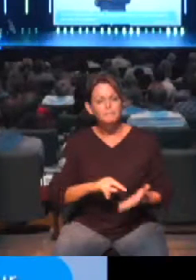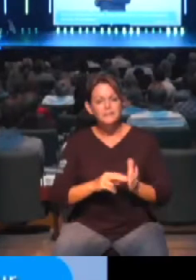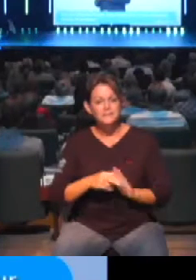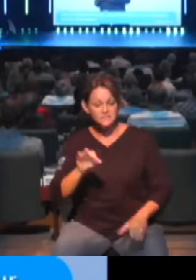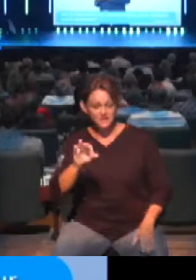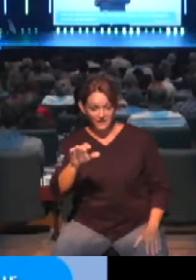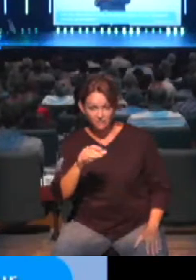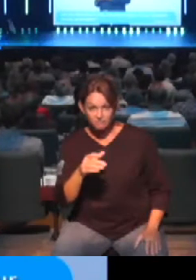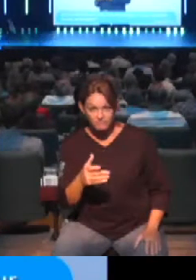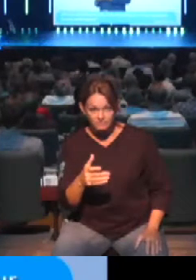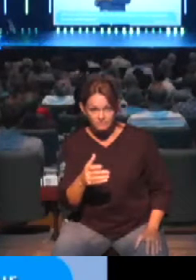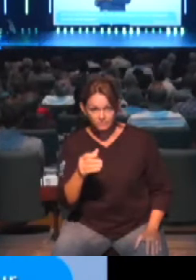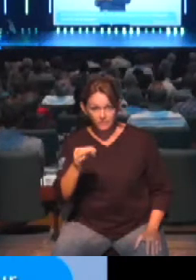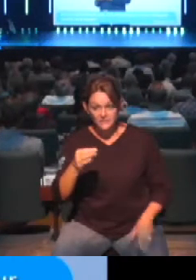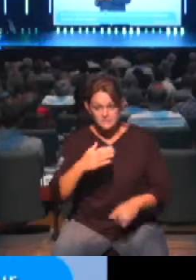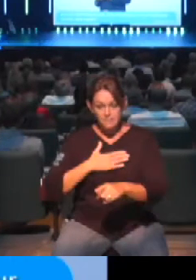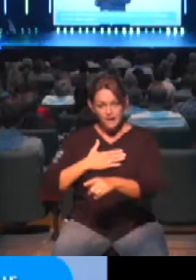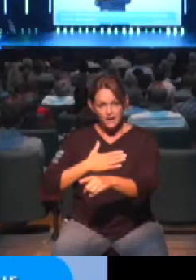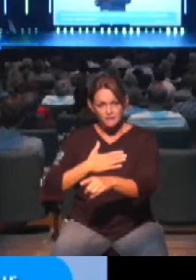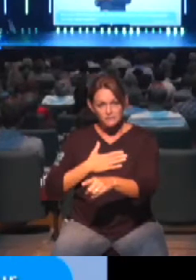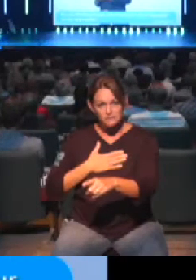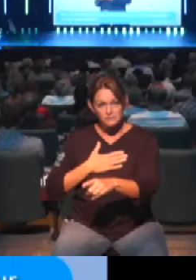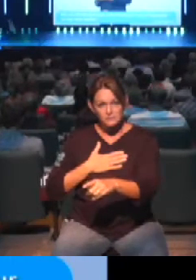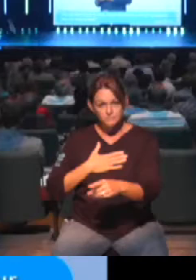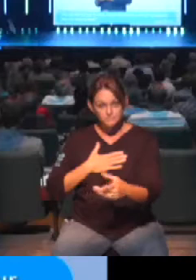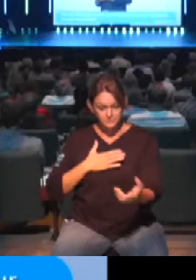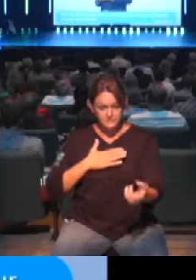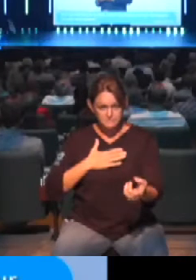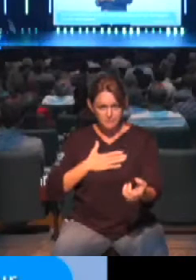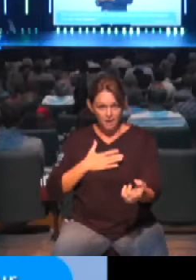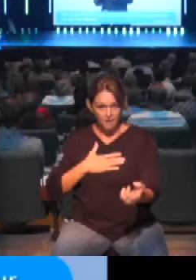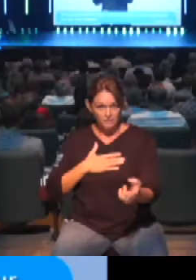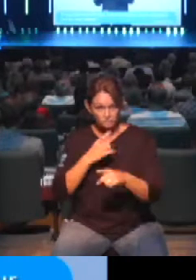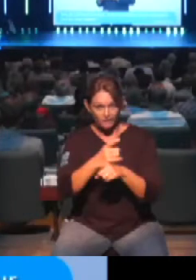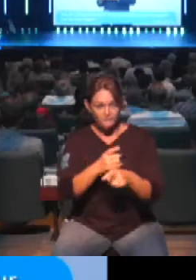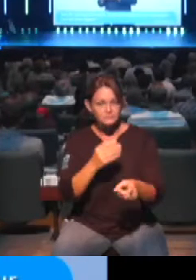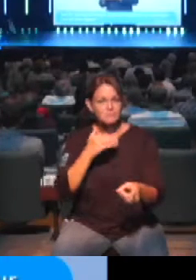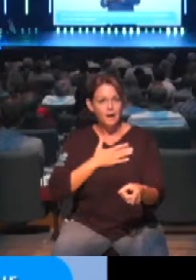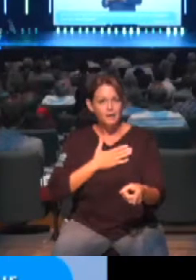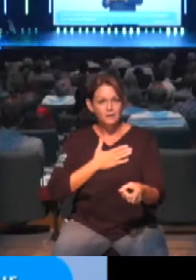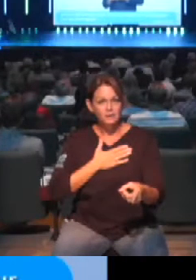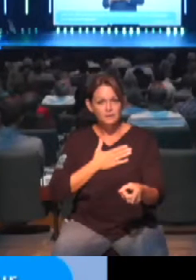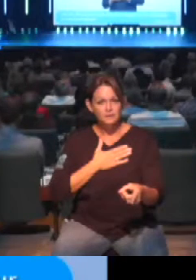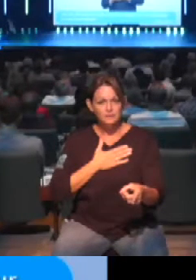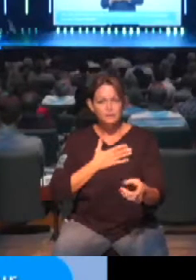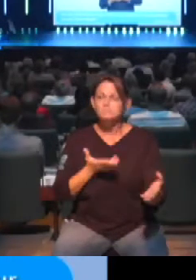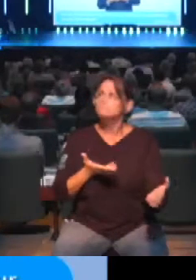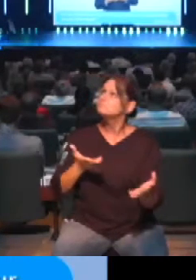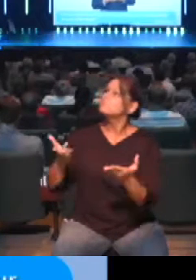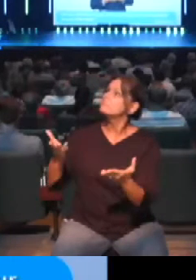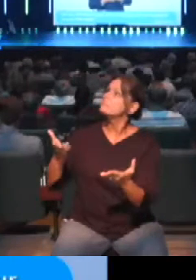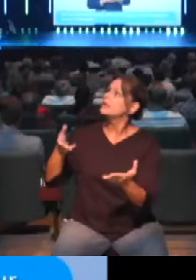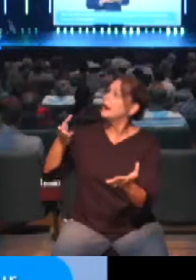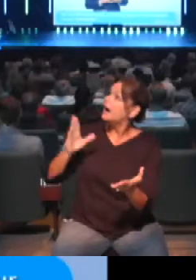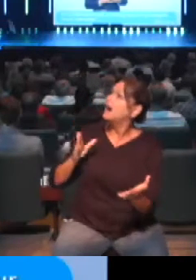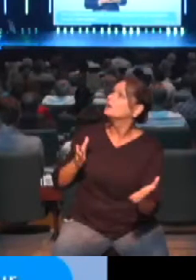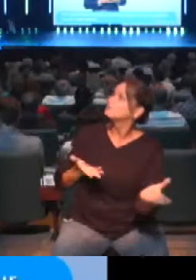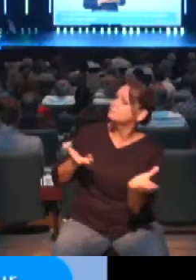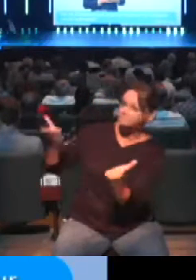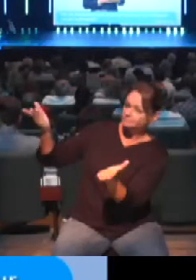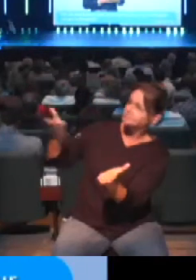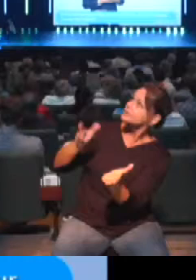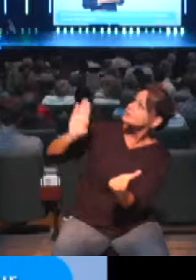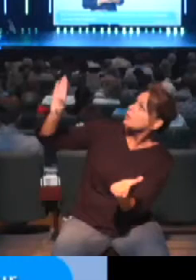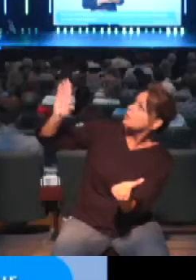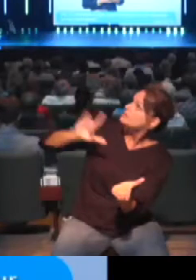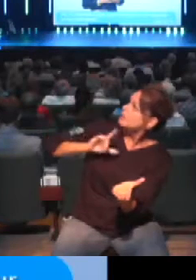you're going to lose it anyway. It's still going out of your account. But it'd be a whole lot better for your account to be blessed. But it's going